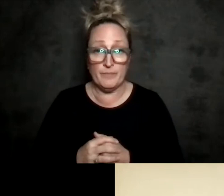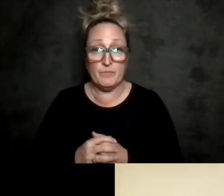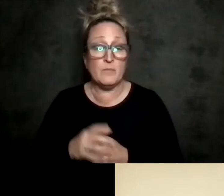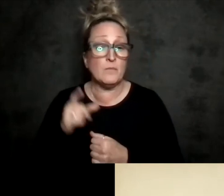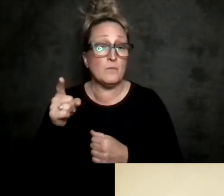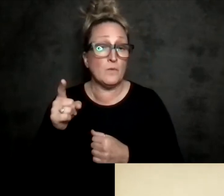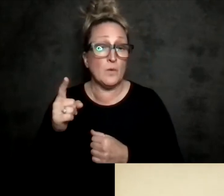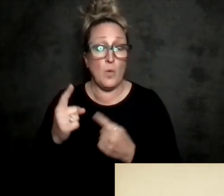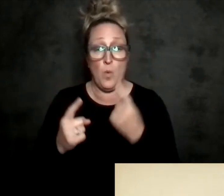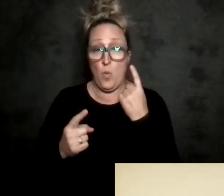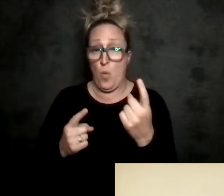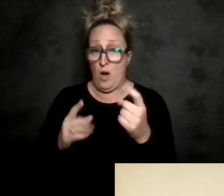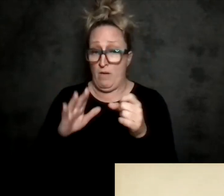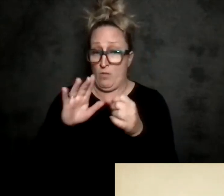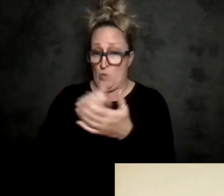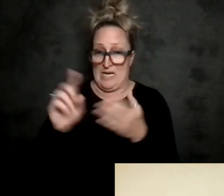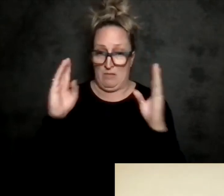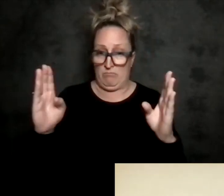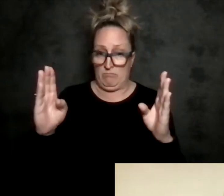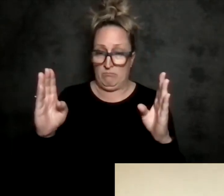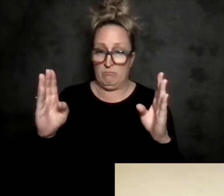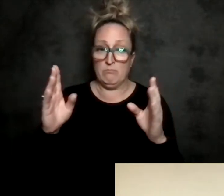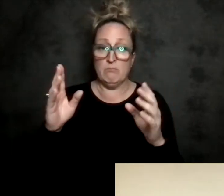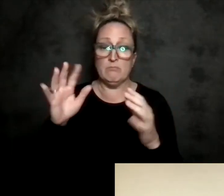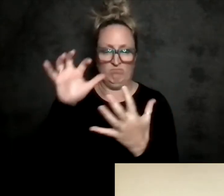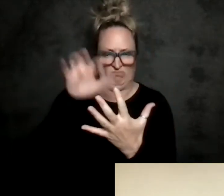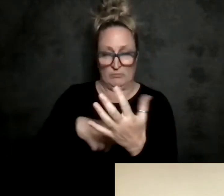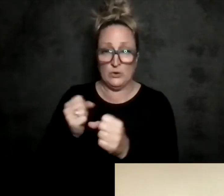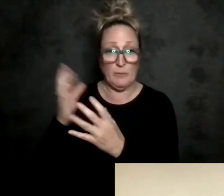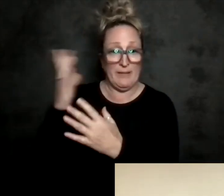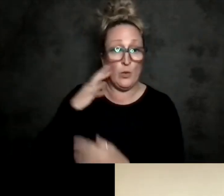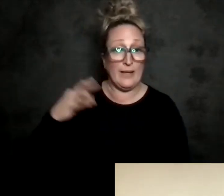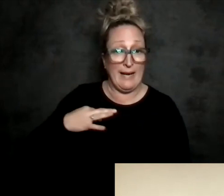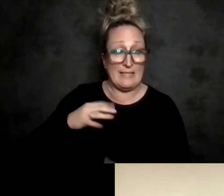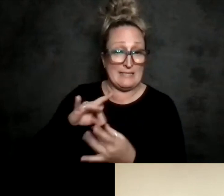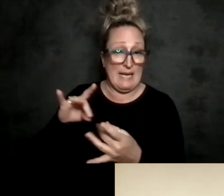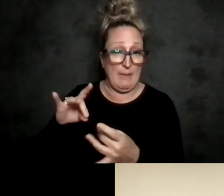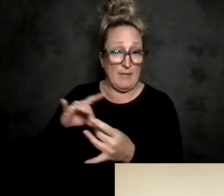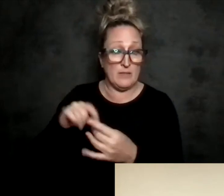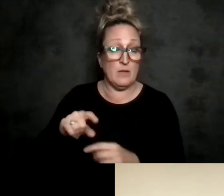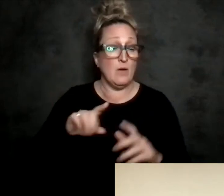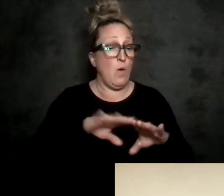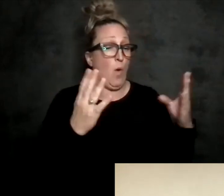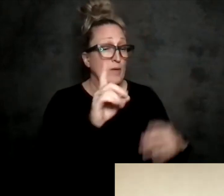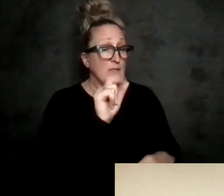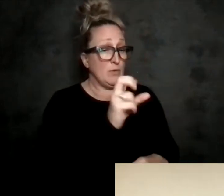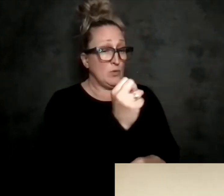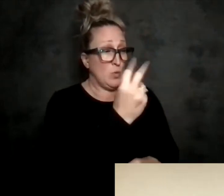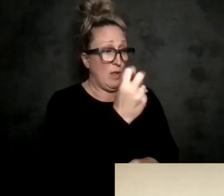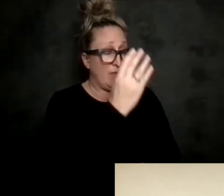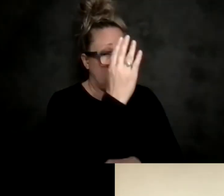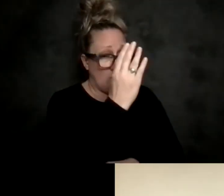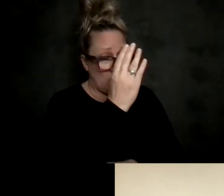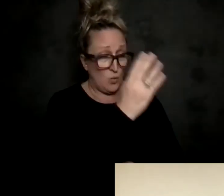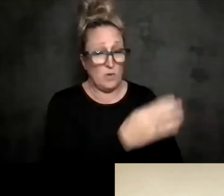get 1 full week to submit your candidate statement. It opens December 12th at noon. It